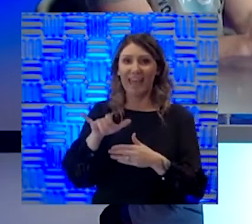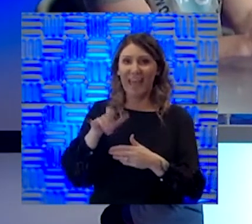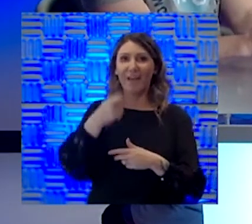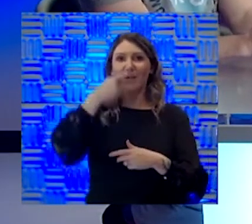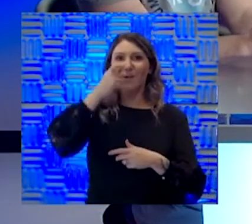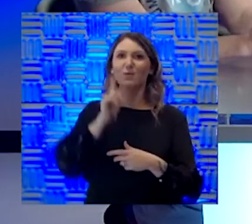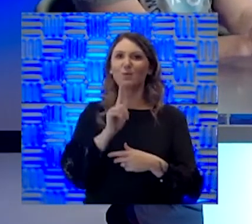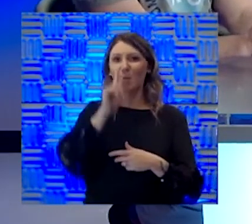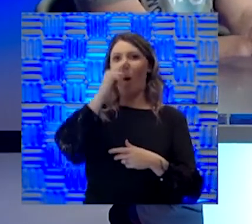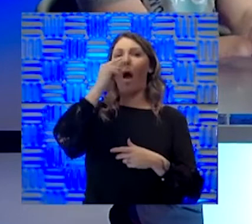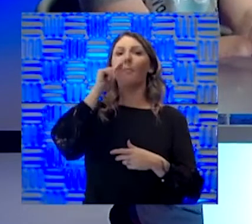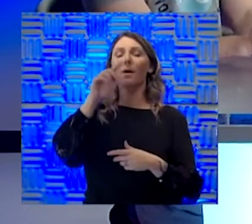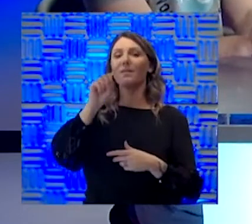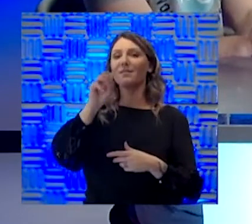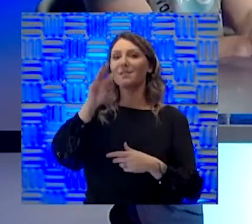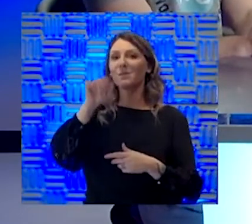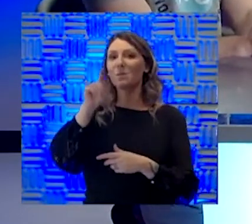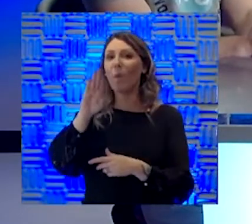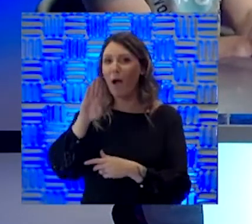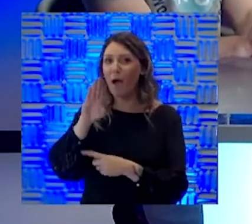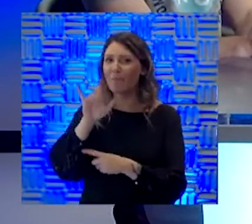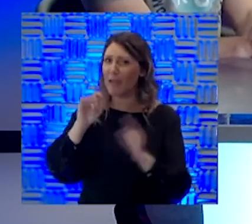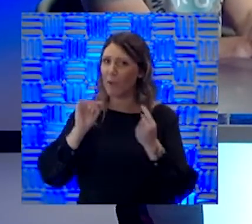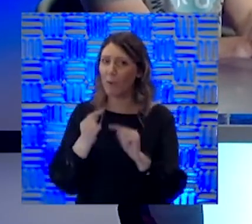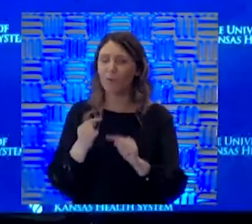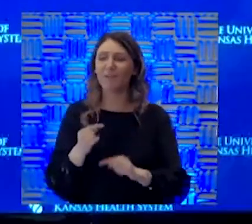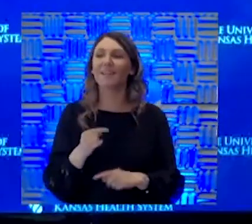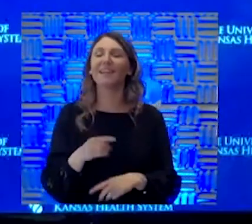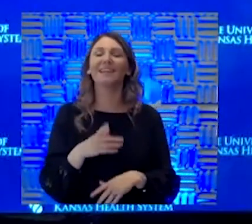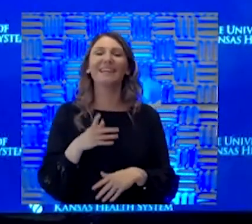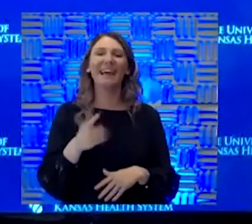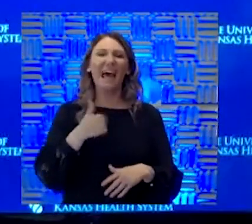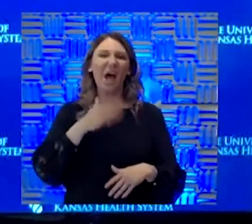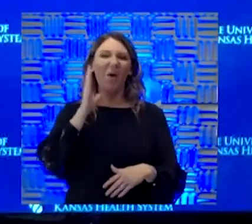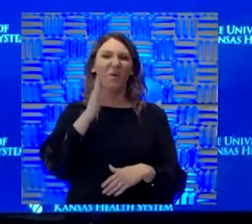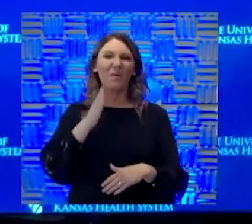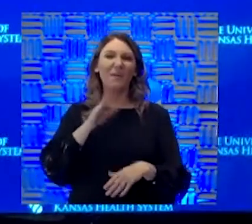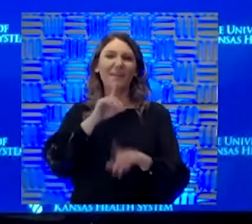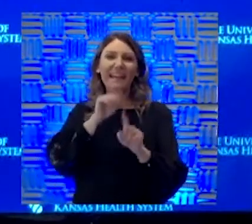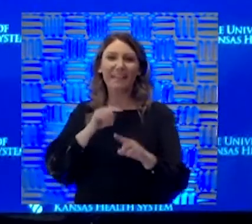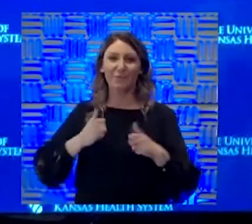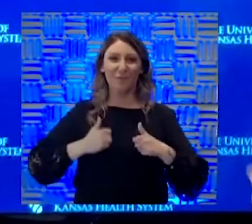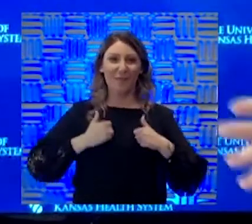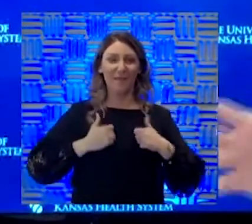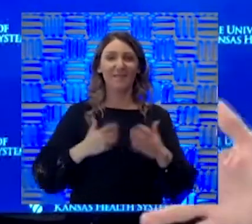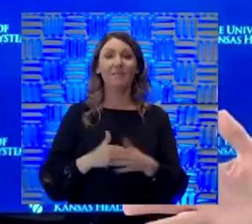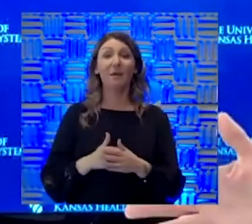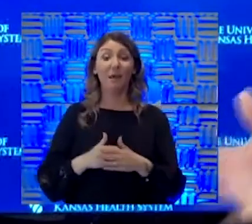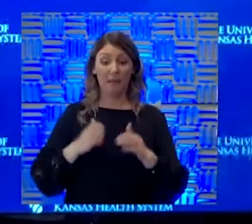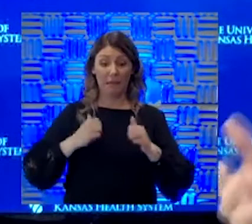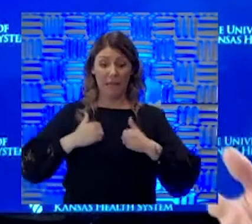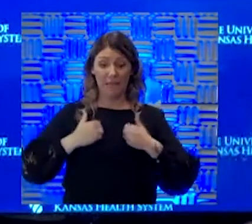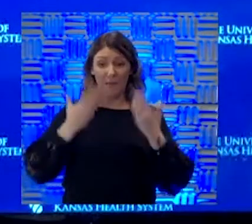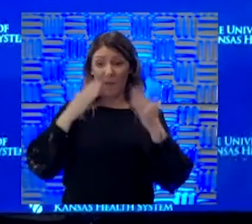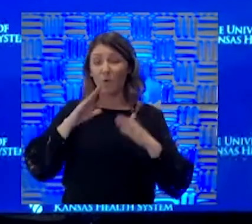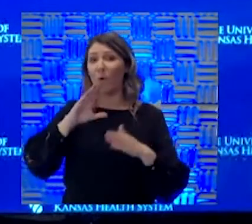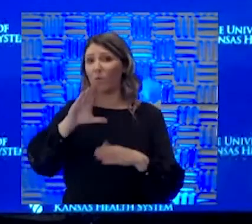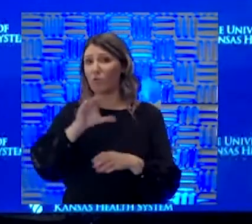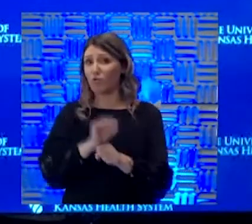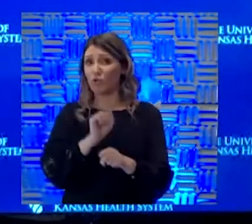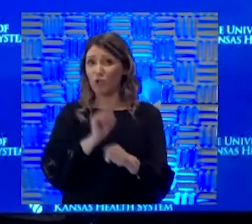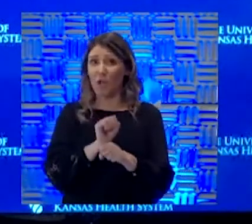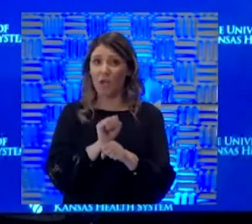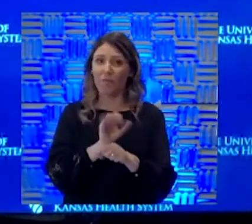swab question because those things hurt. So the answer to the asthma is I don't know what the job is, and that makes a big